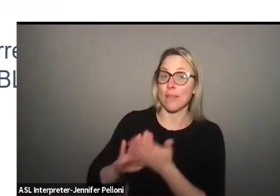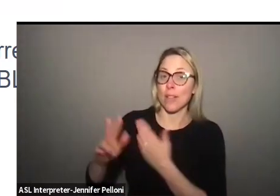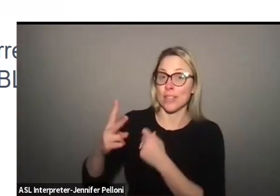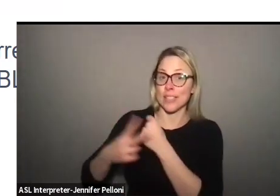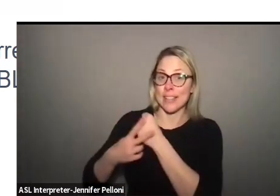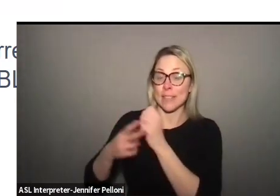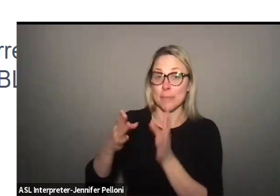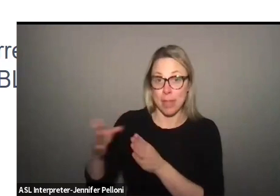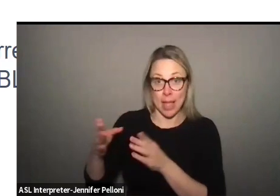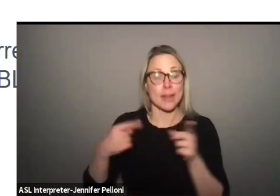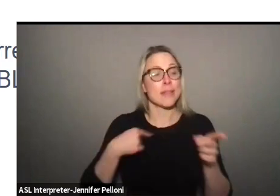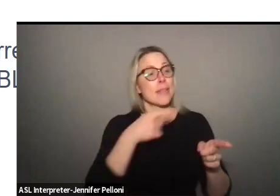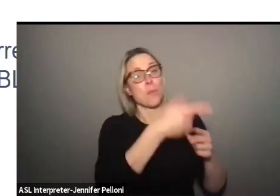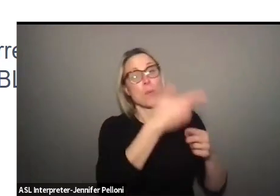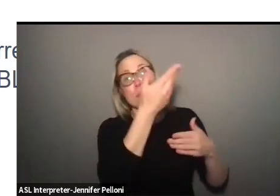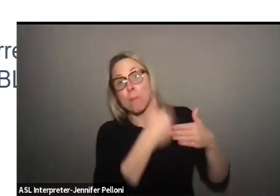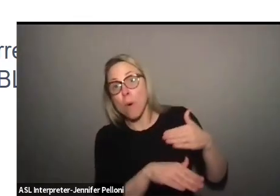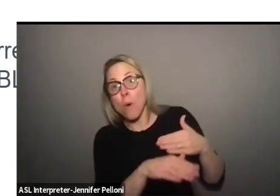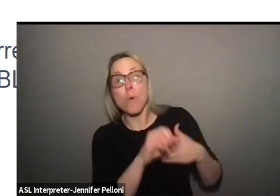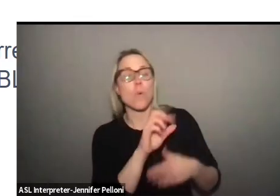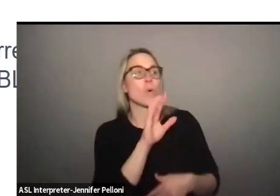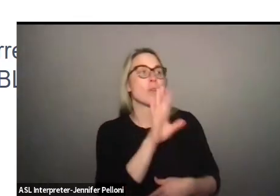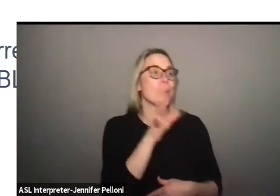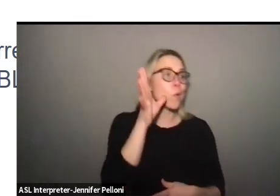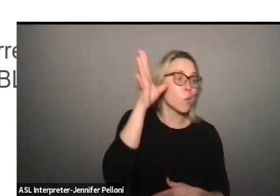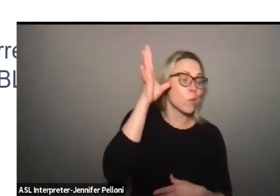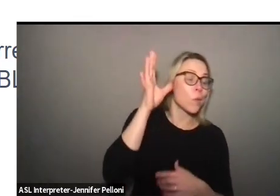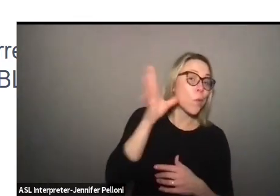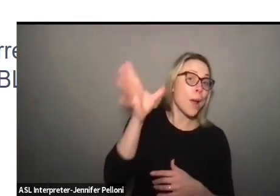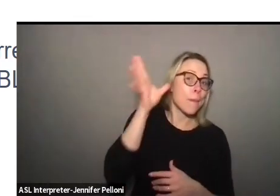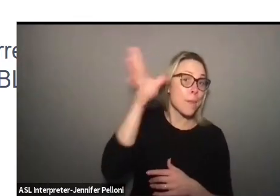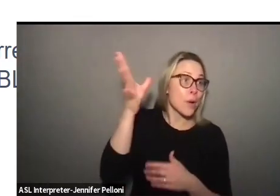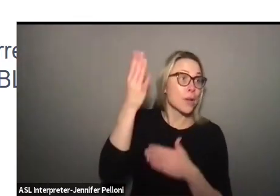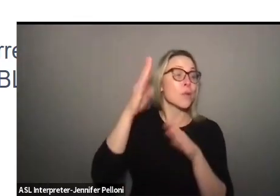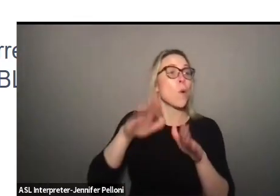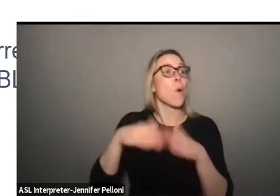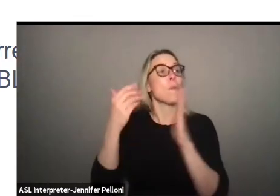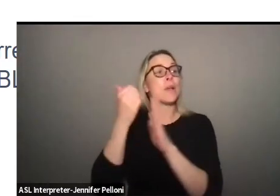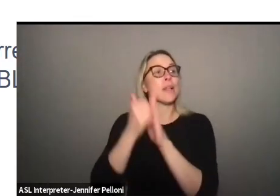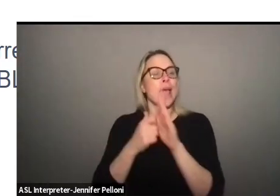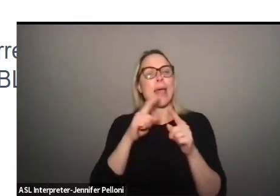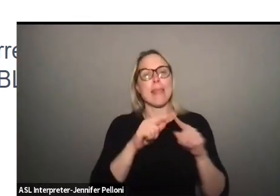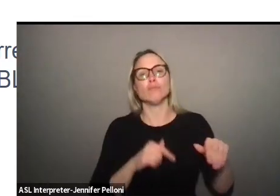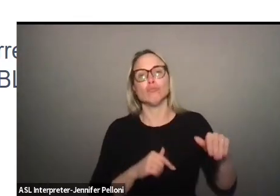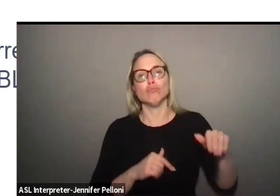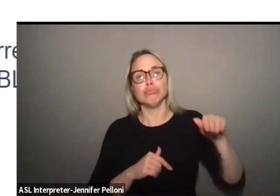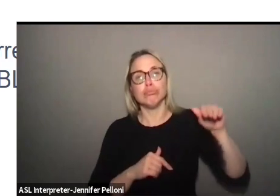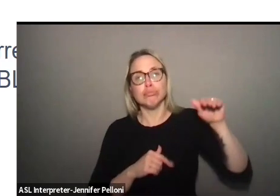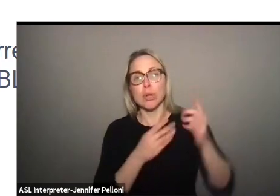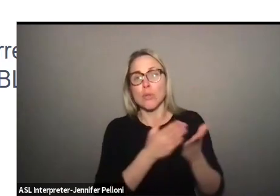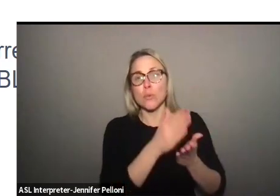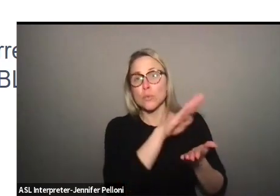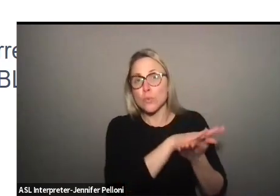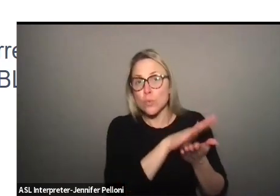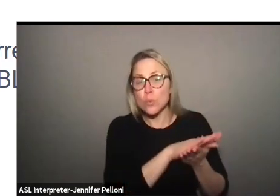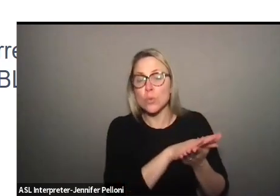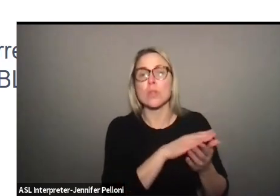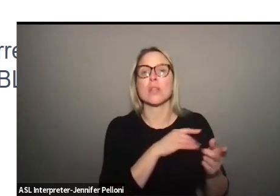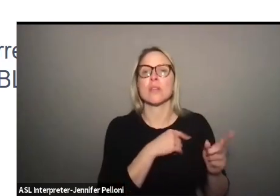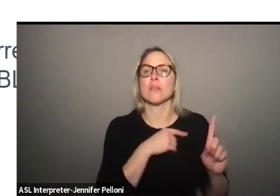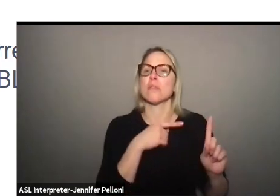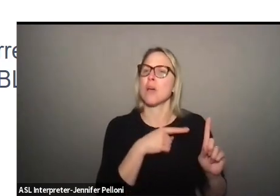their child was born, or maybe grandma opened one. And as they're progressing through school, you may be